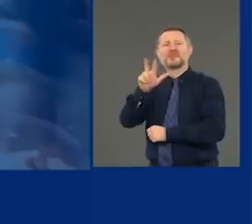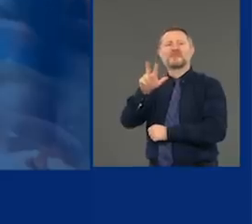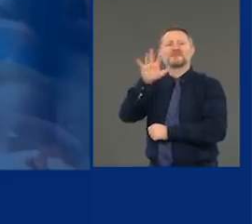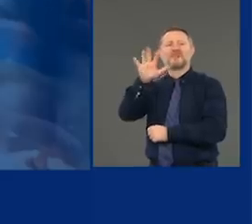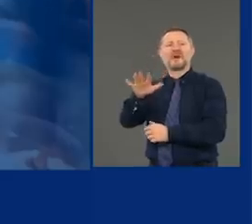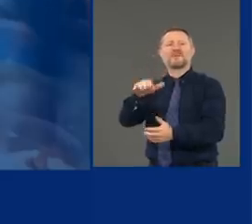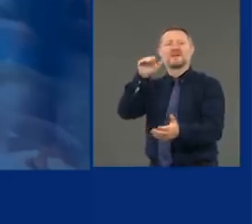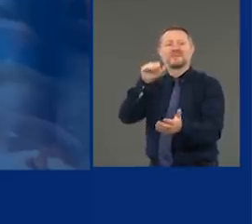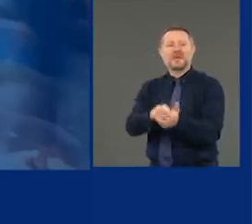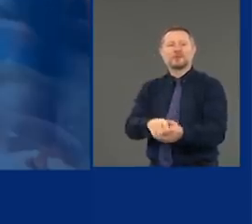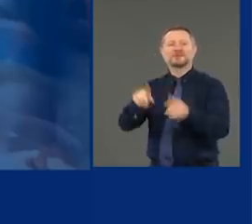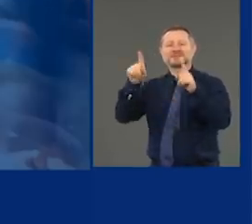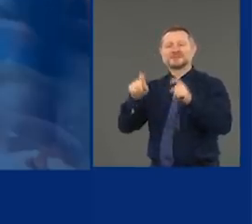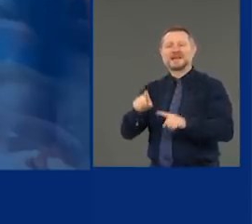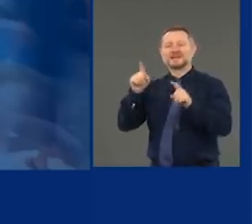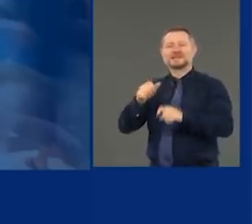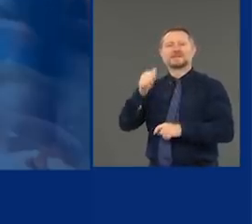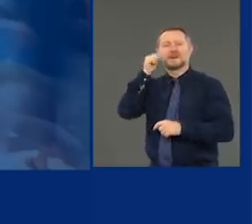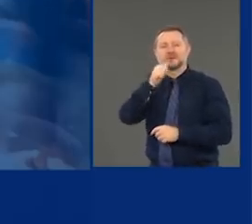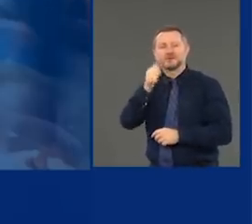per day in New York City.